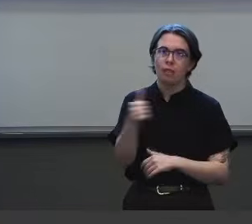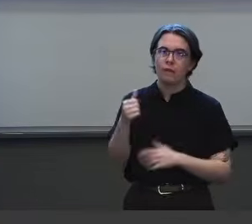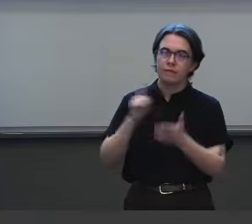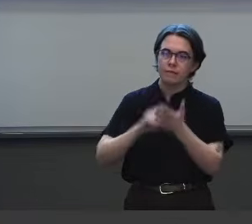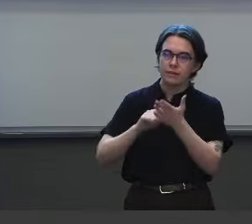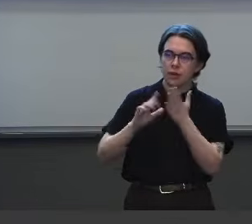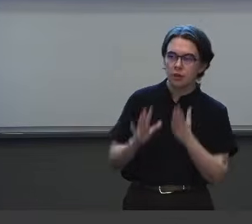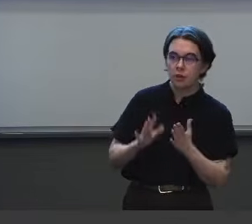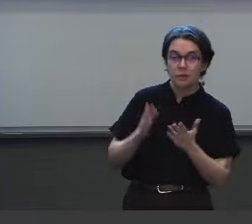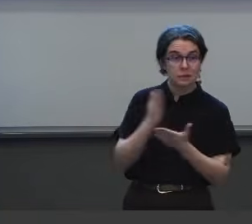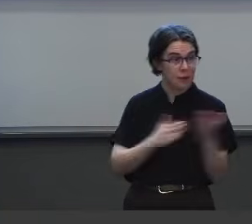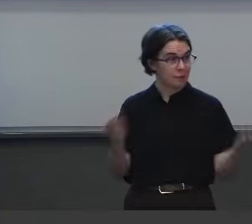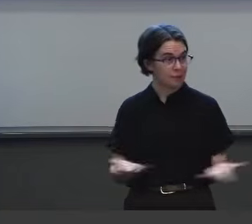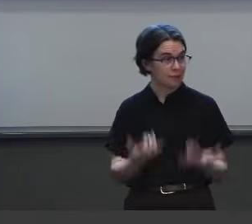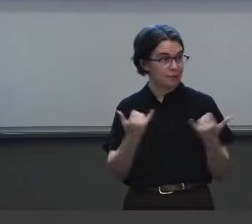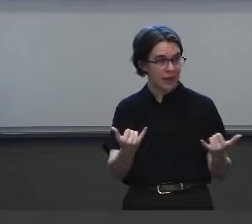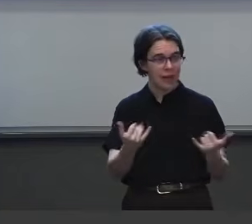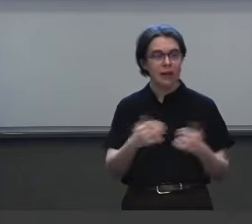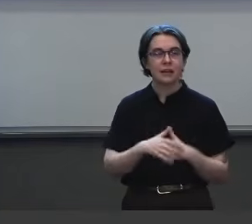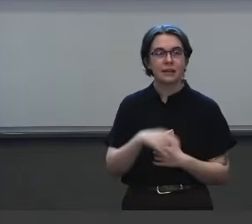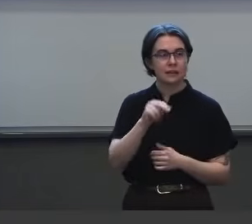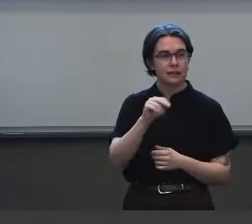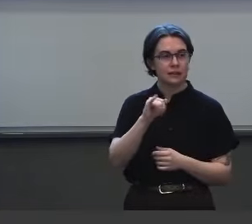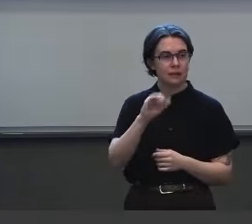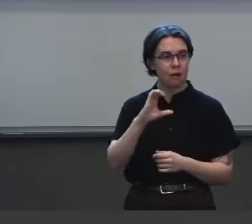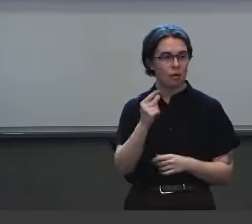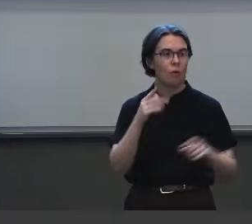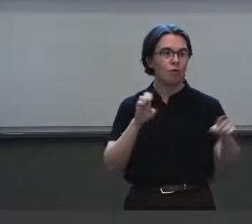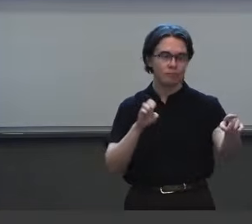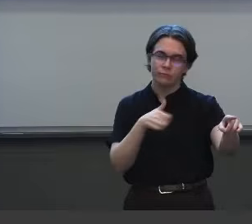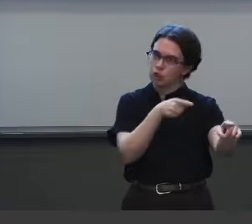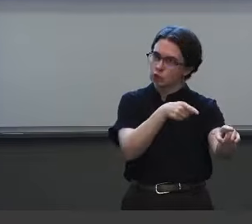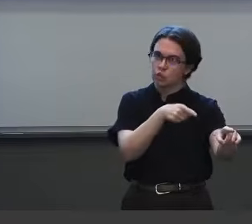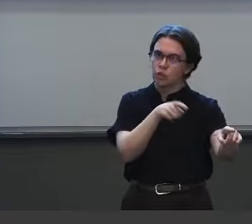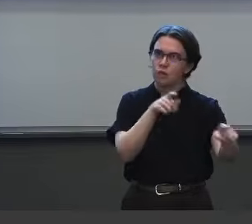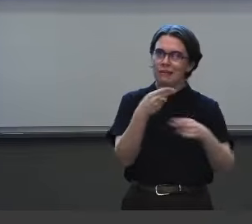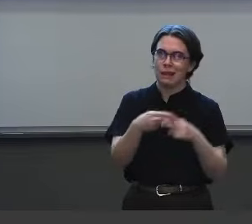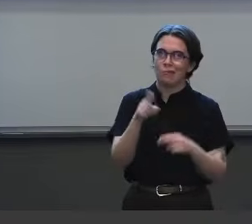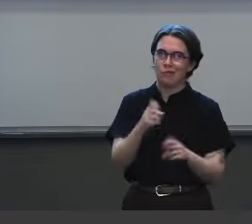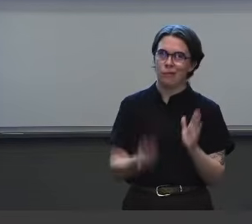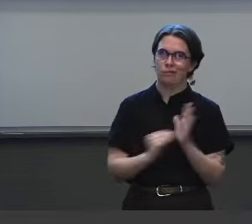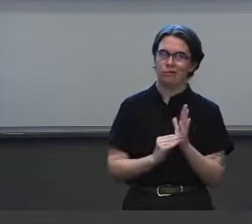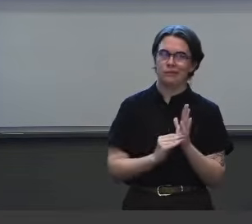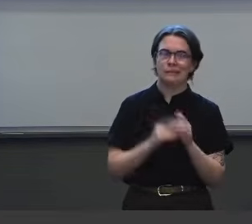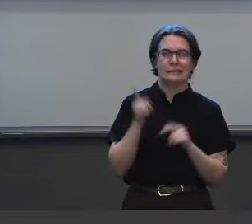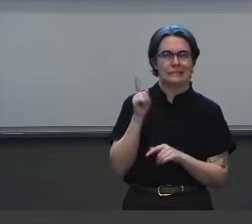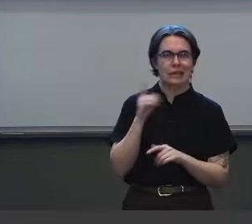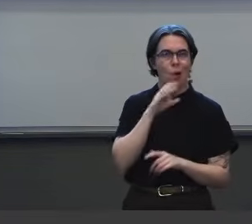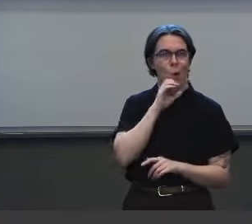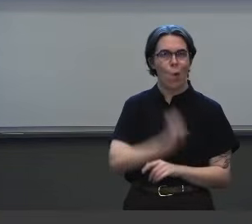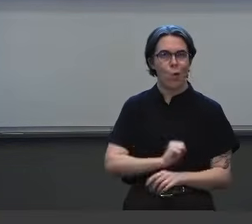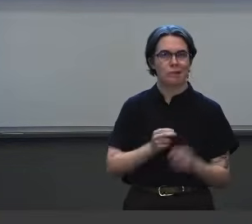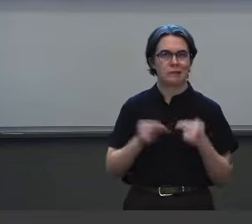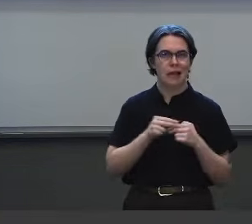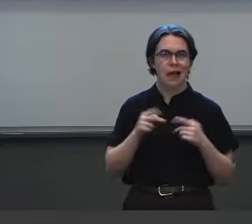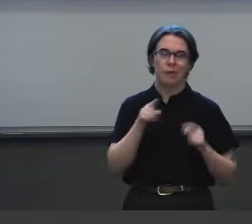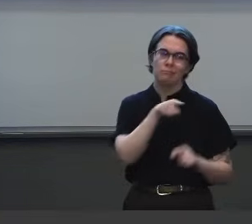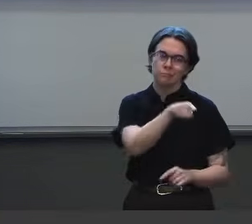some of whom are here today. Nicole should be on the list. This is an old version of the slide that somehow got plopped